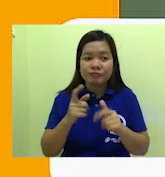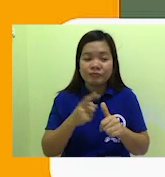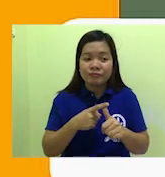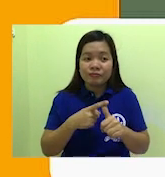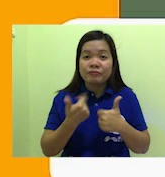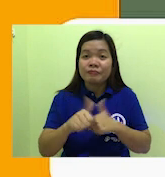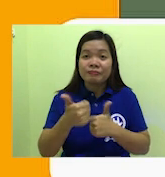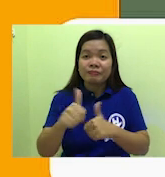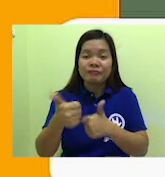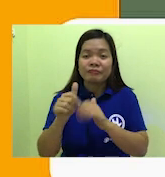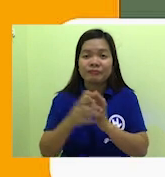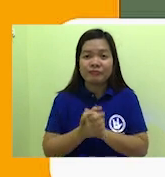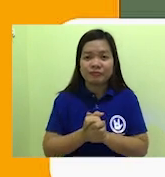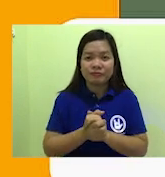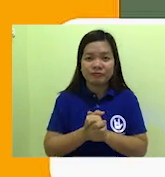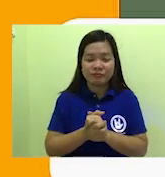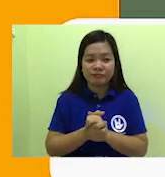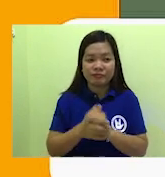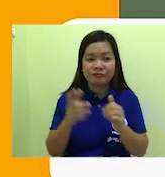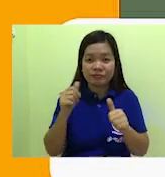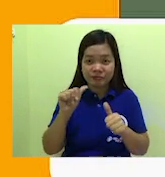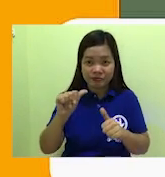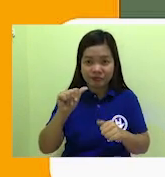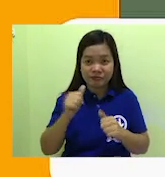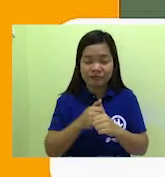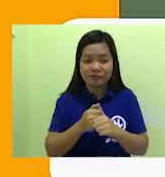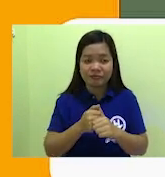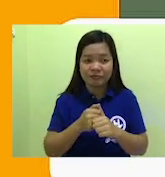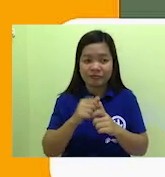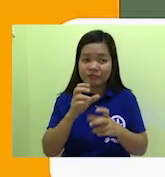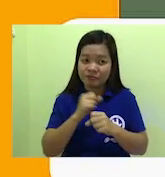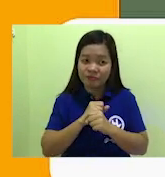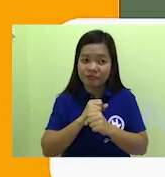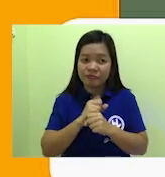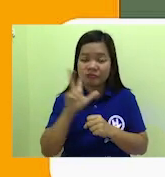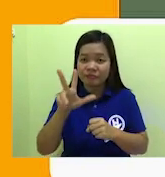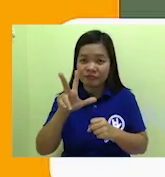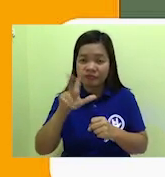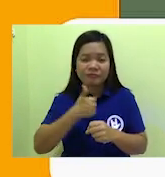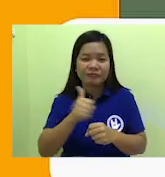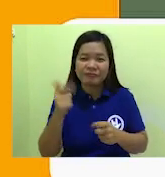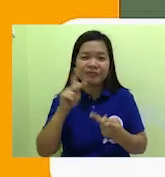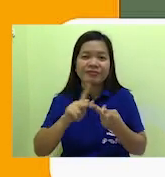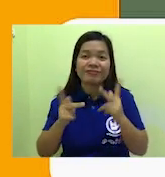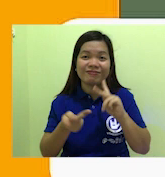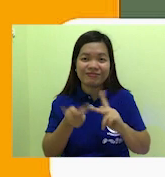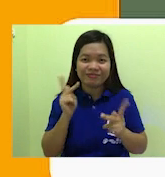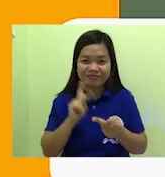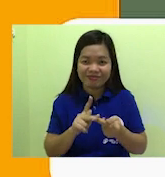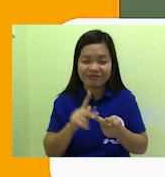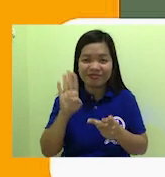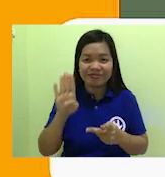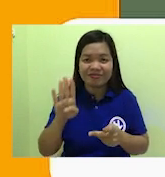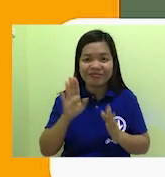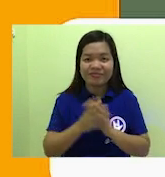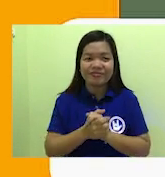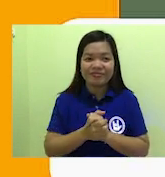given, we'll follow the following steps. A. Take any three ordered